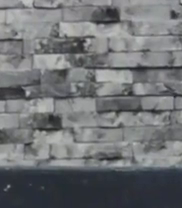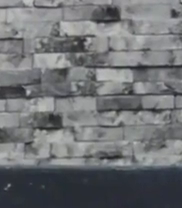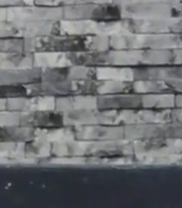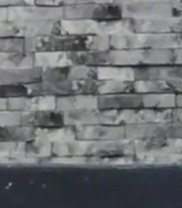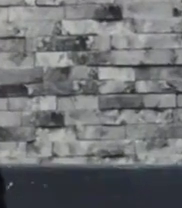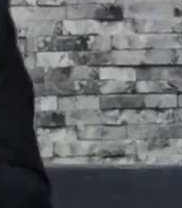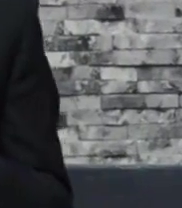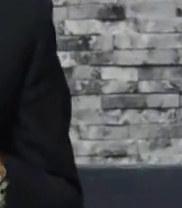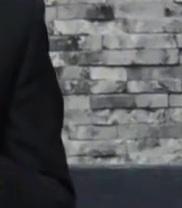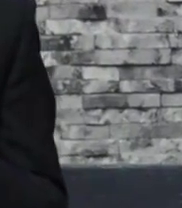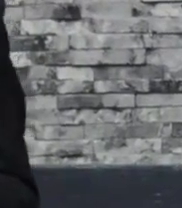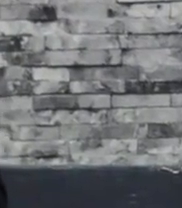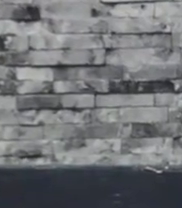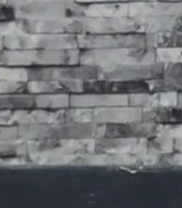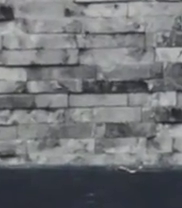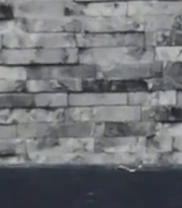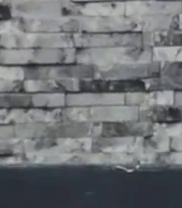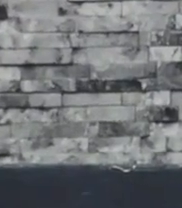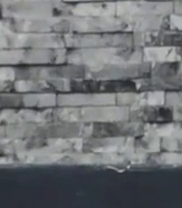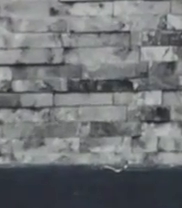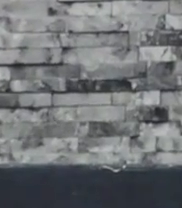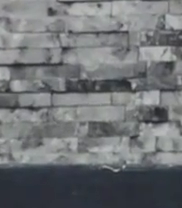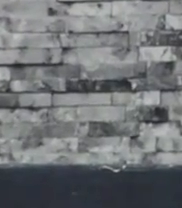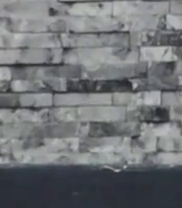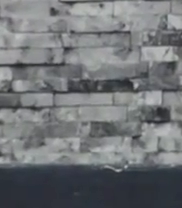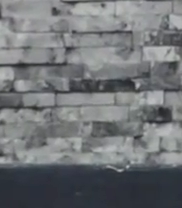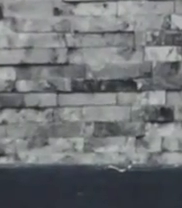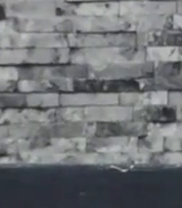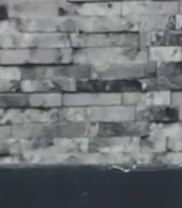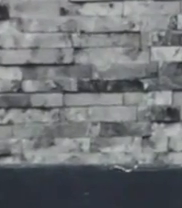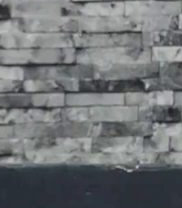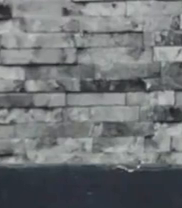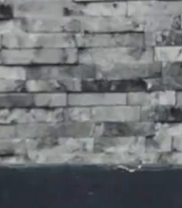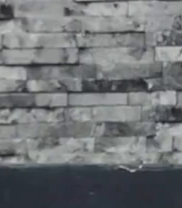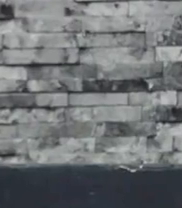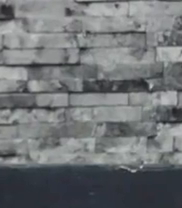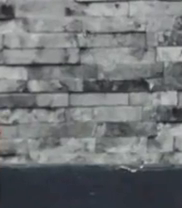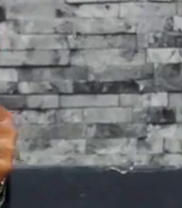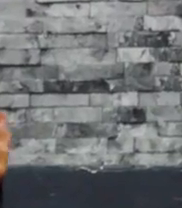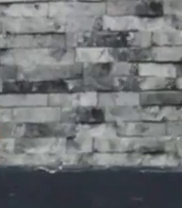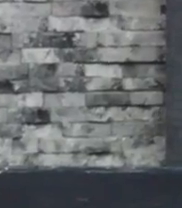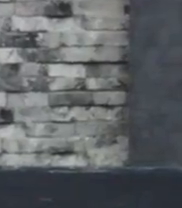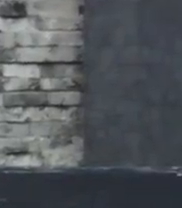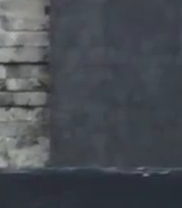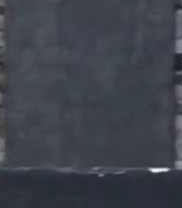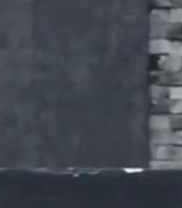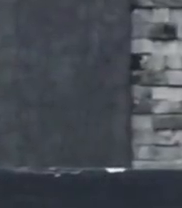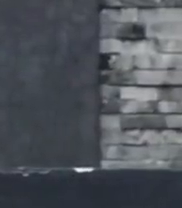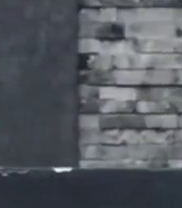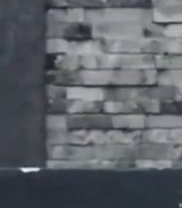Whatever the problem is. Shida hilo ikiwa ni gani? You need to remind yourself that that